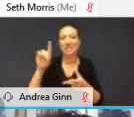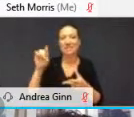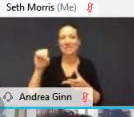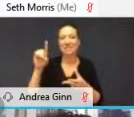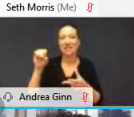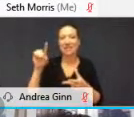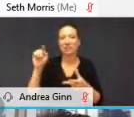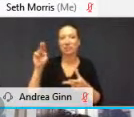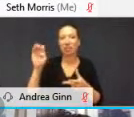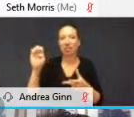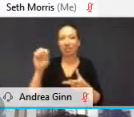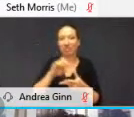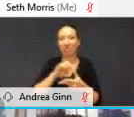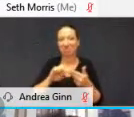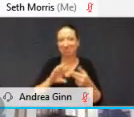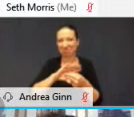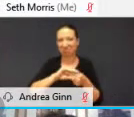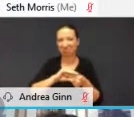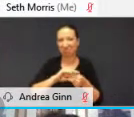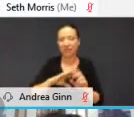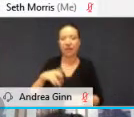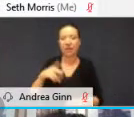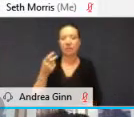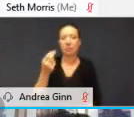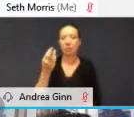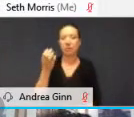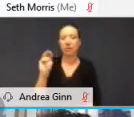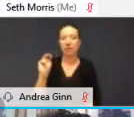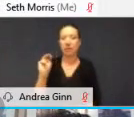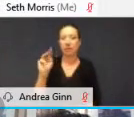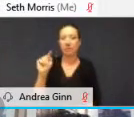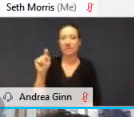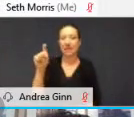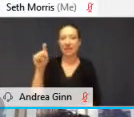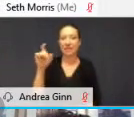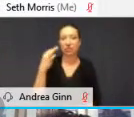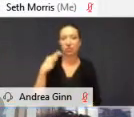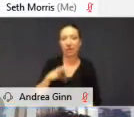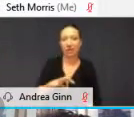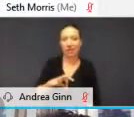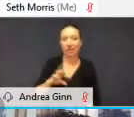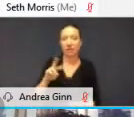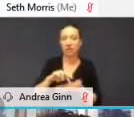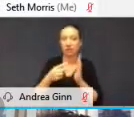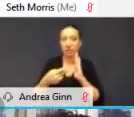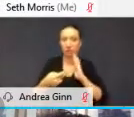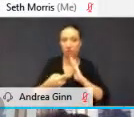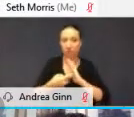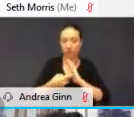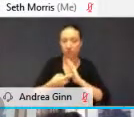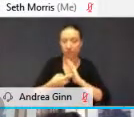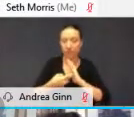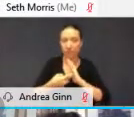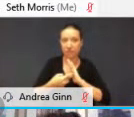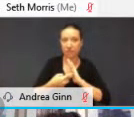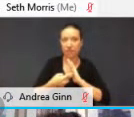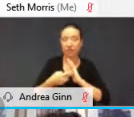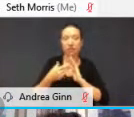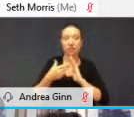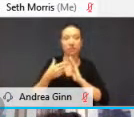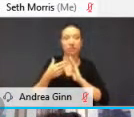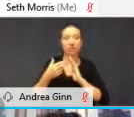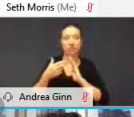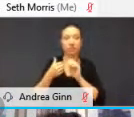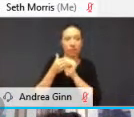And then premium tax credits. When we're talking about this, these are tax credits available under the Affordable Care